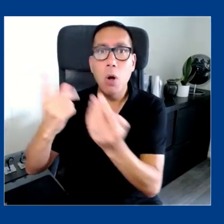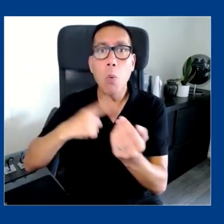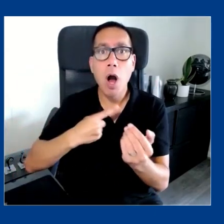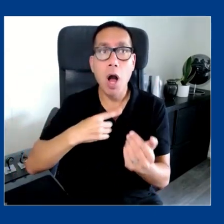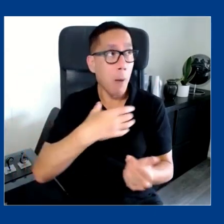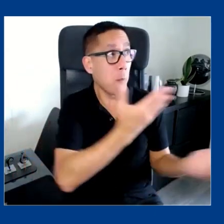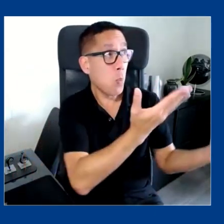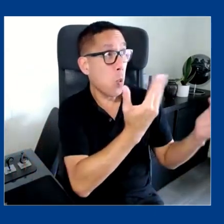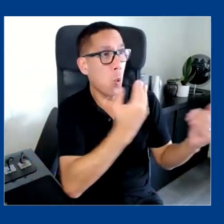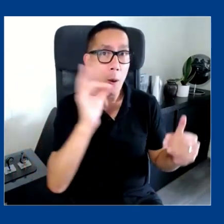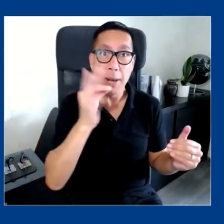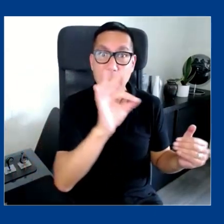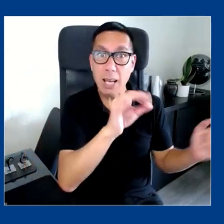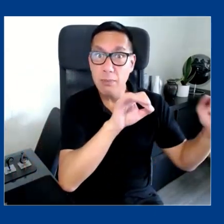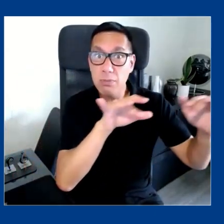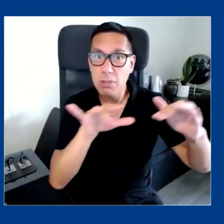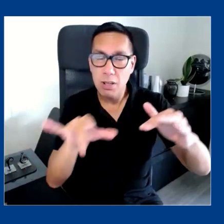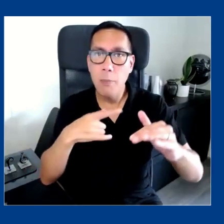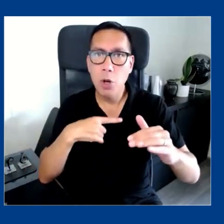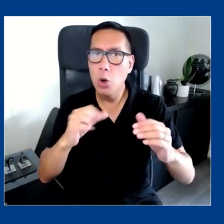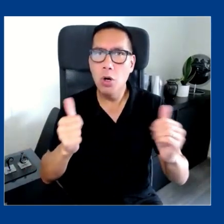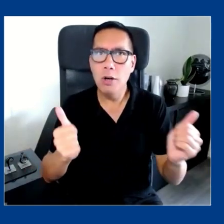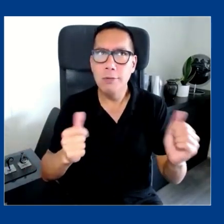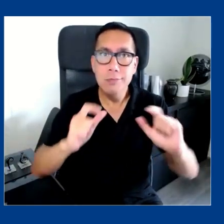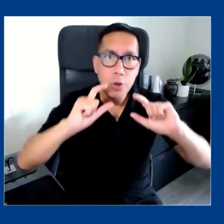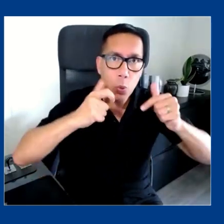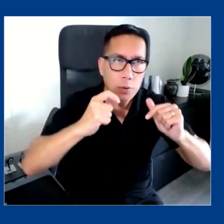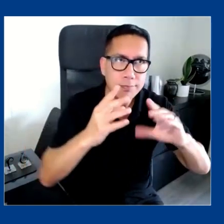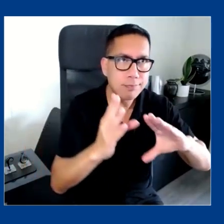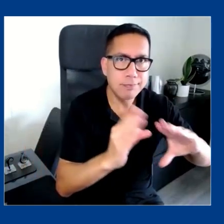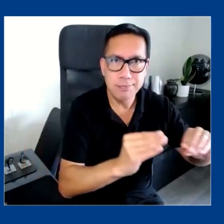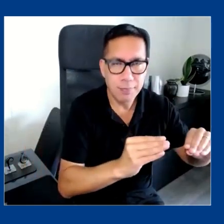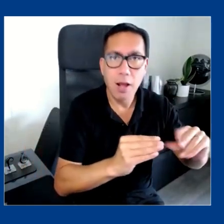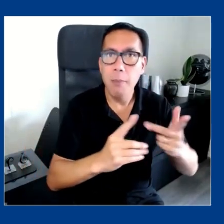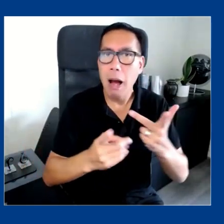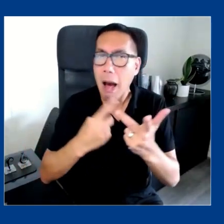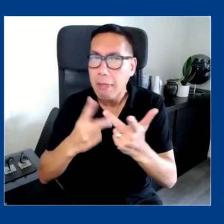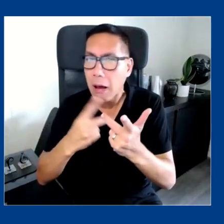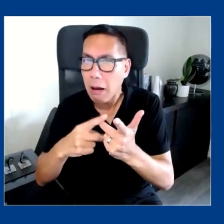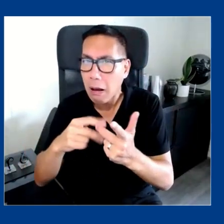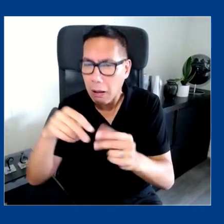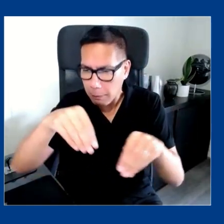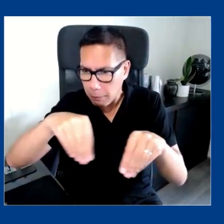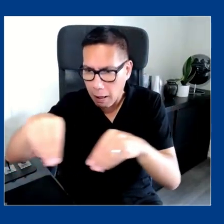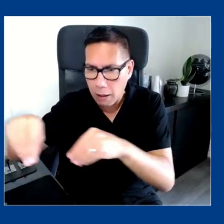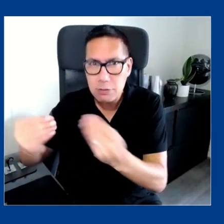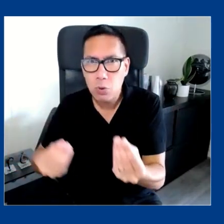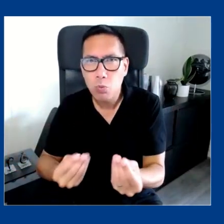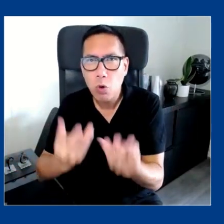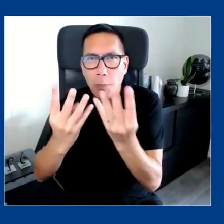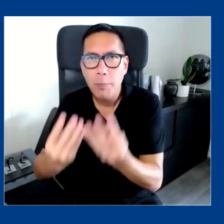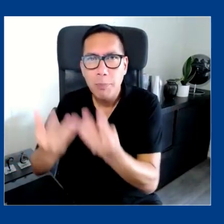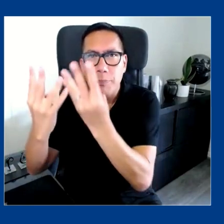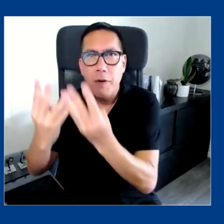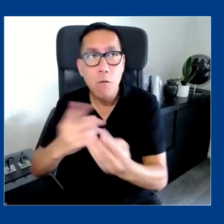absence of corn? Are they planting other crops to attract the bees?